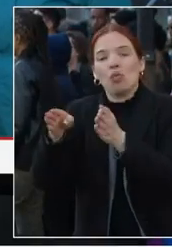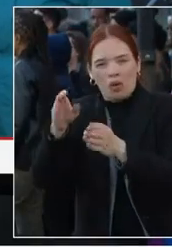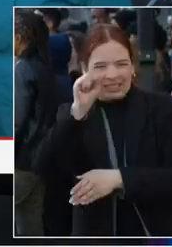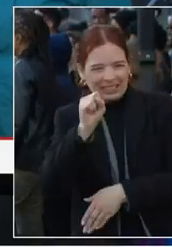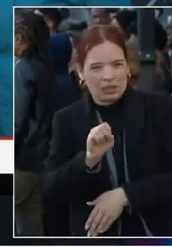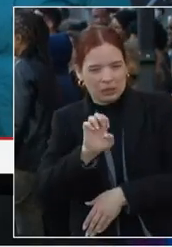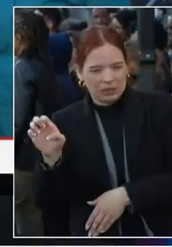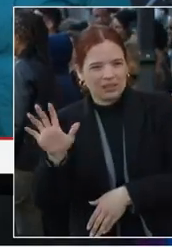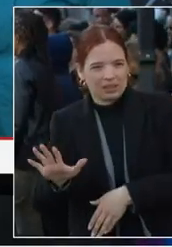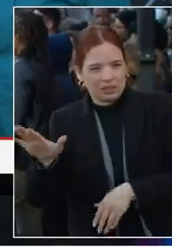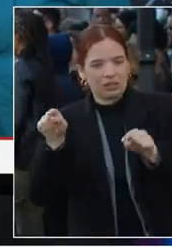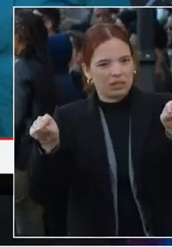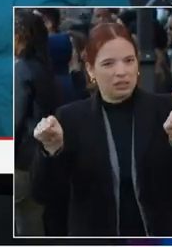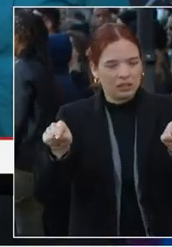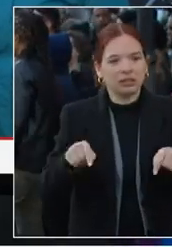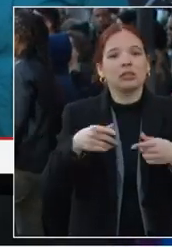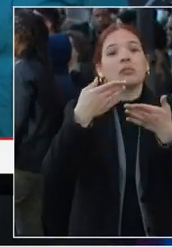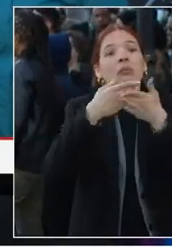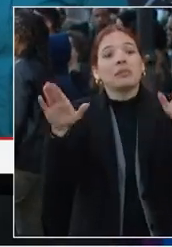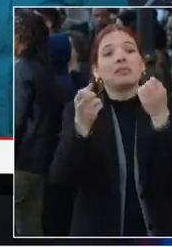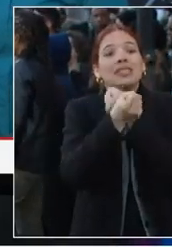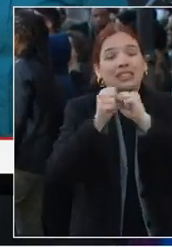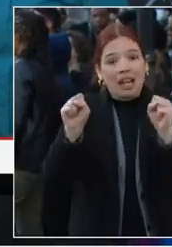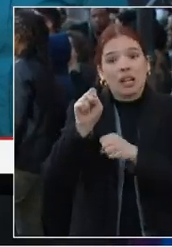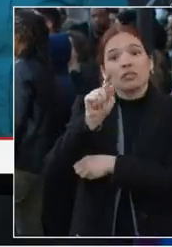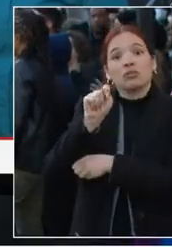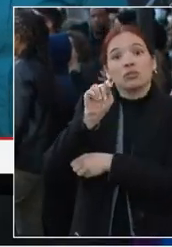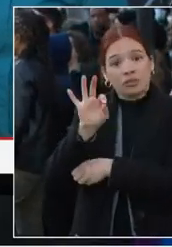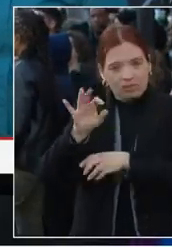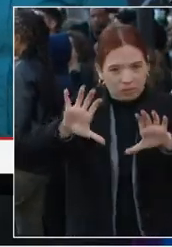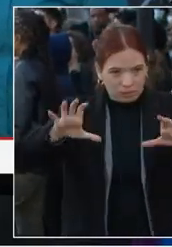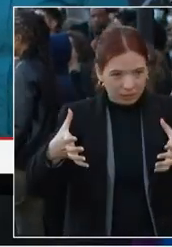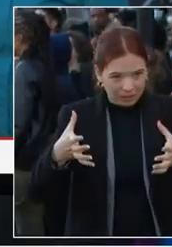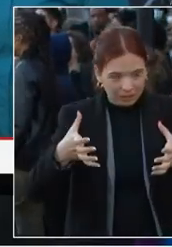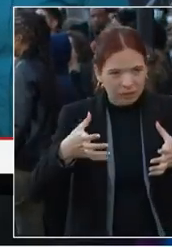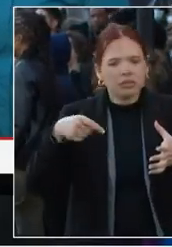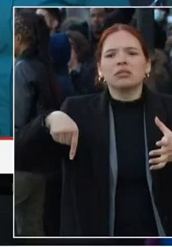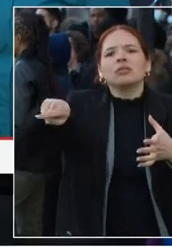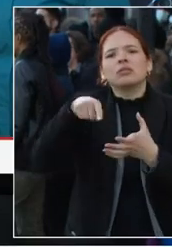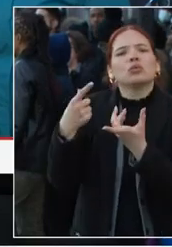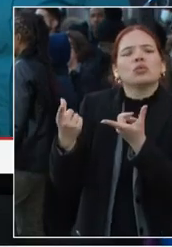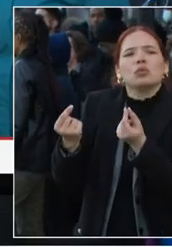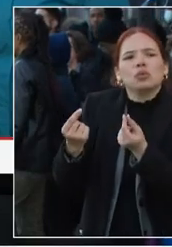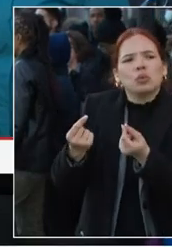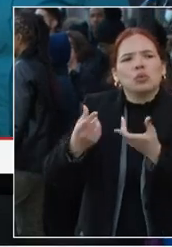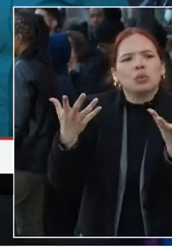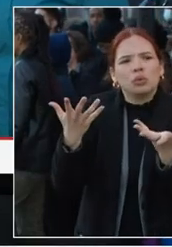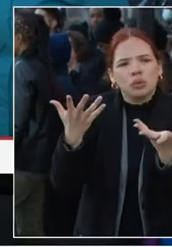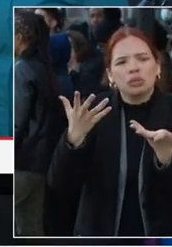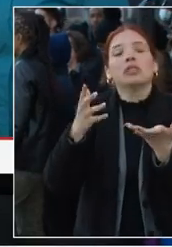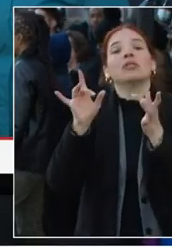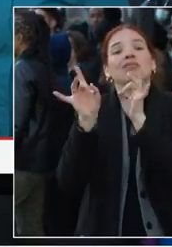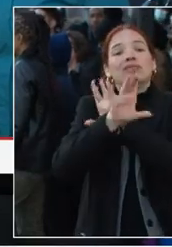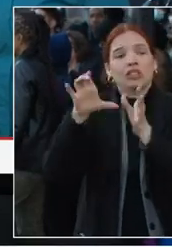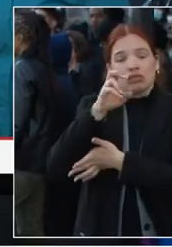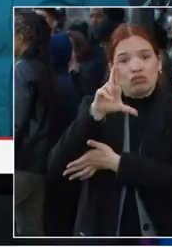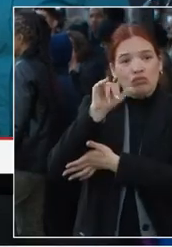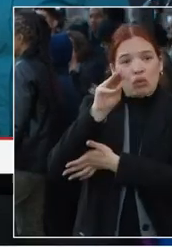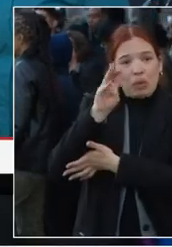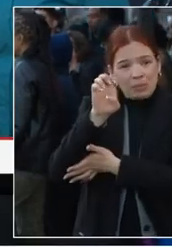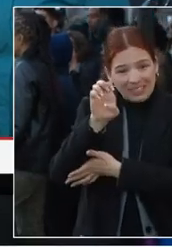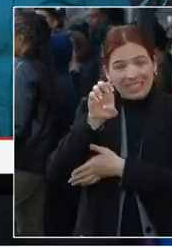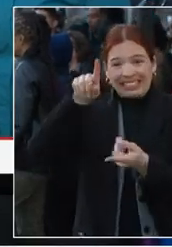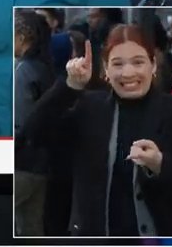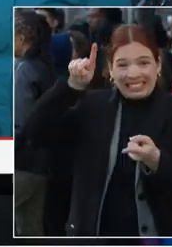Task Force contributed to an 18% reduction in violent crime in 6D and an